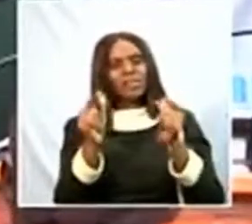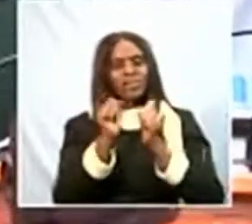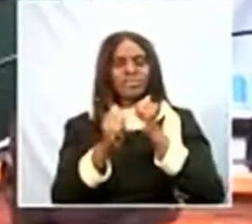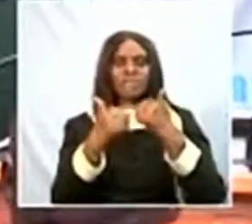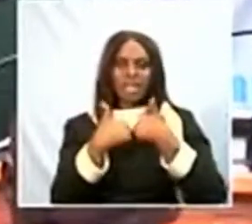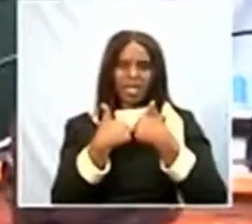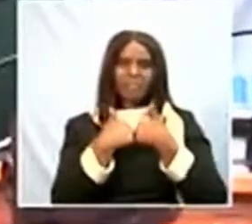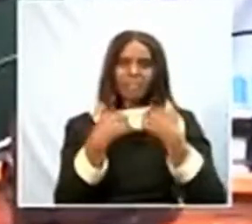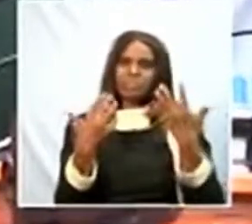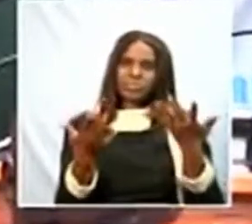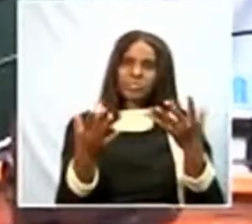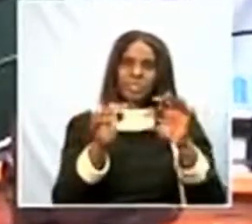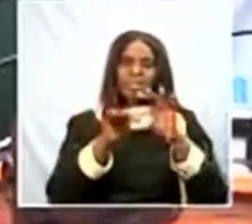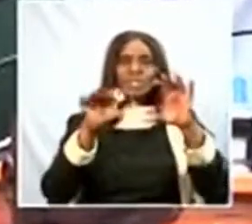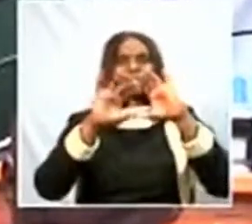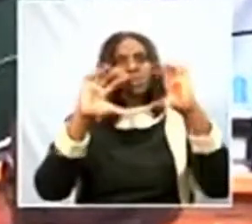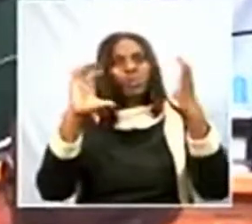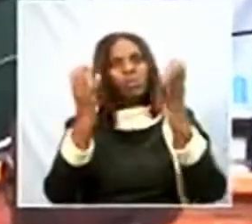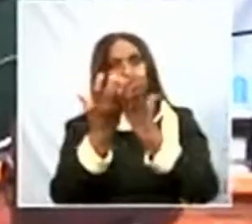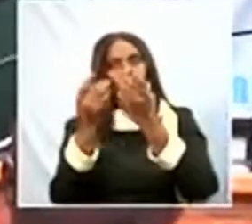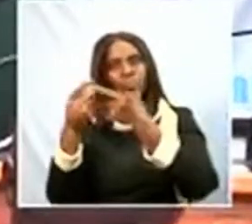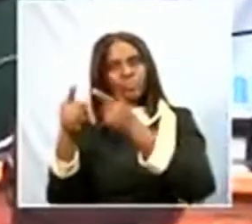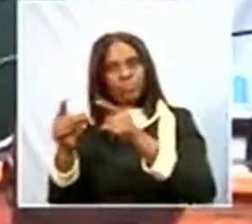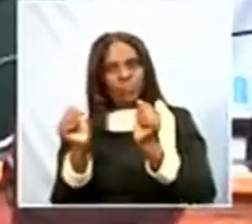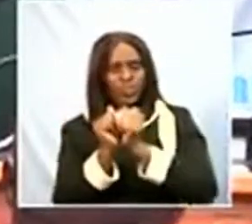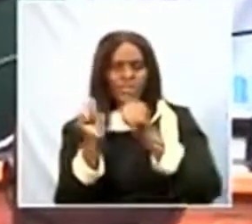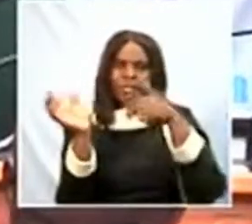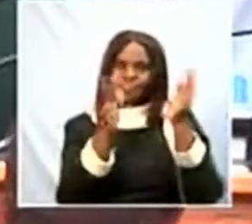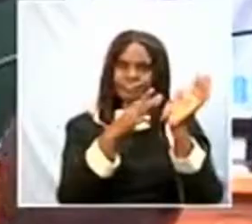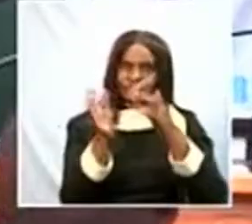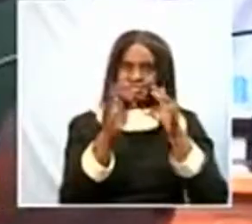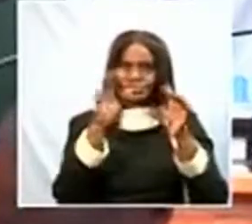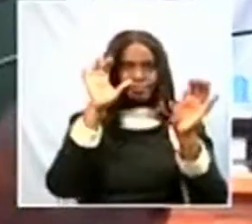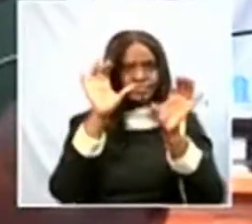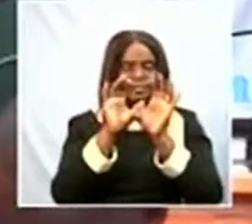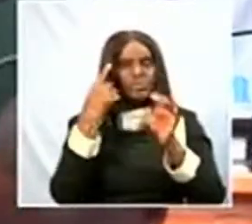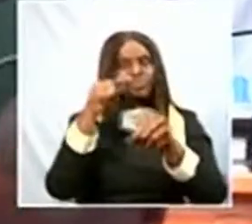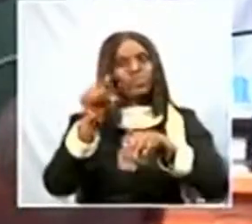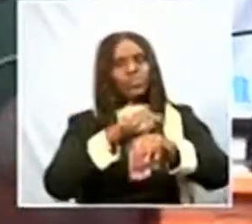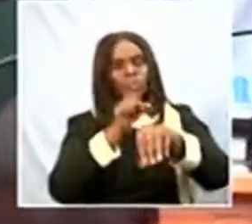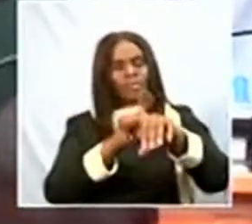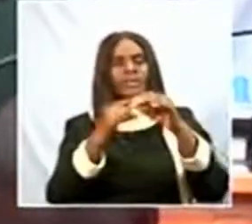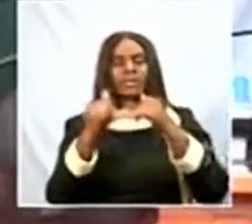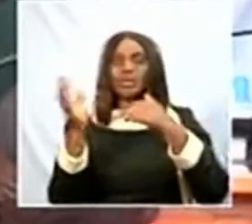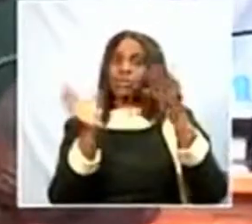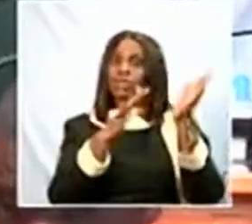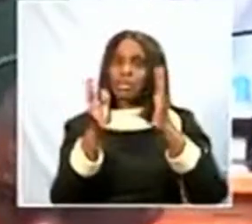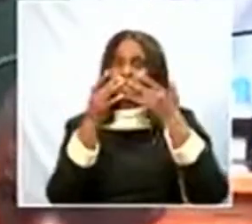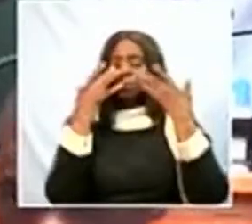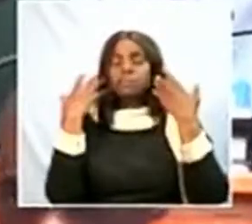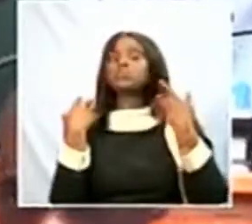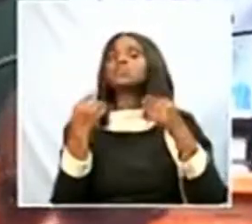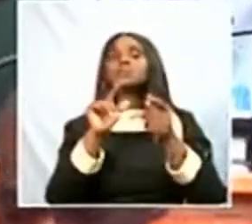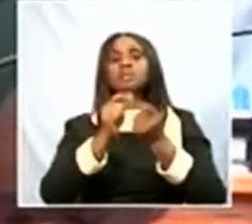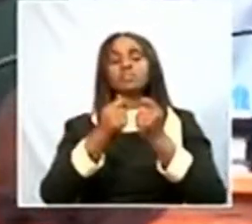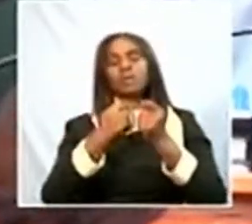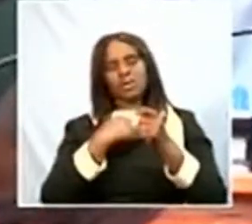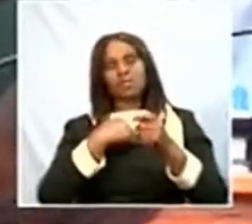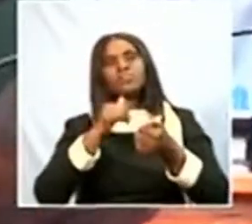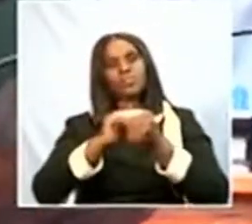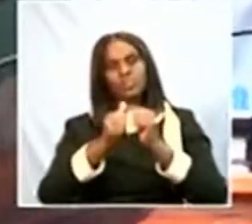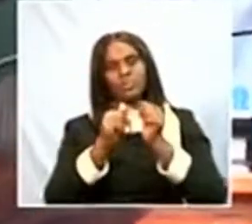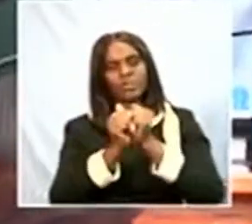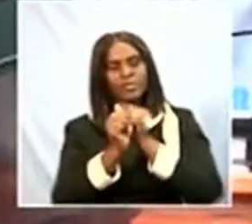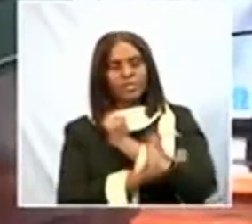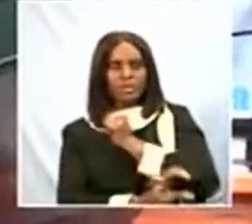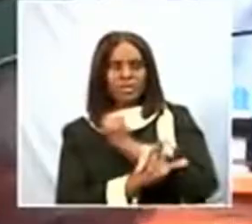long-term shifts in global weather patterns and average climate conditions. And for so long, climate change has had overwhelming impacts to the country, some of